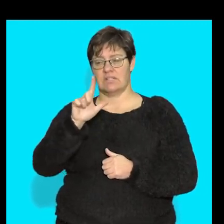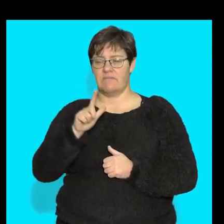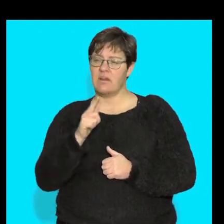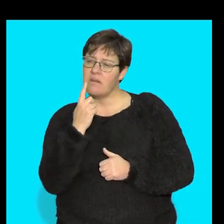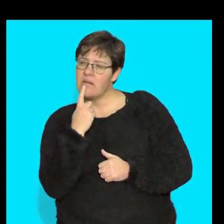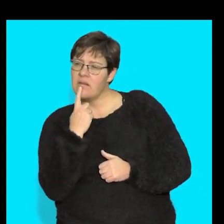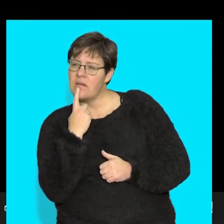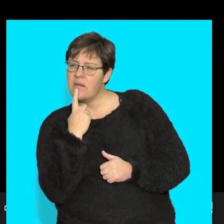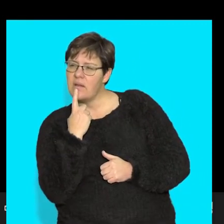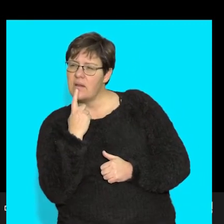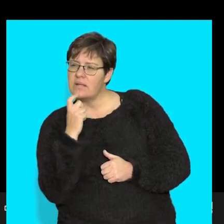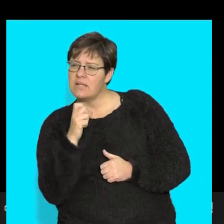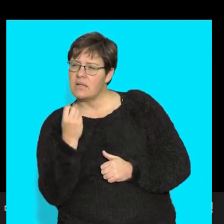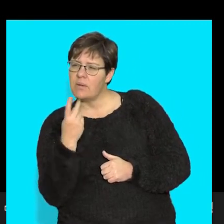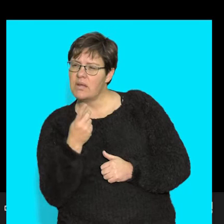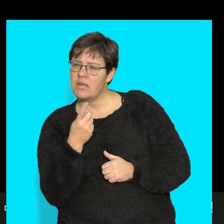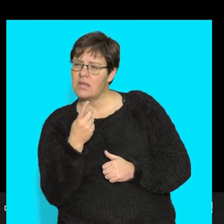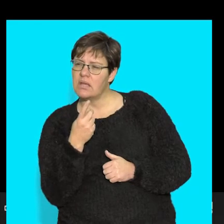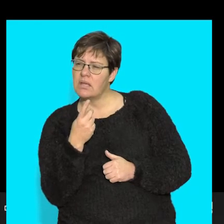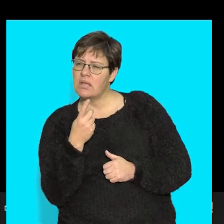6,747 and how many cents?